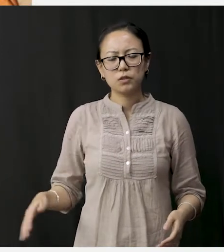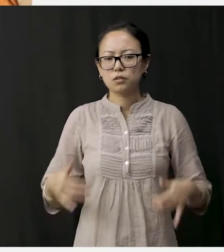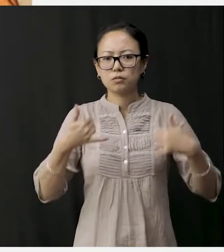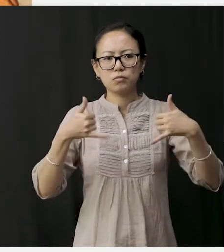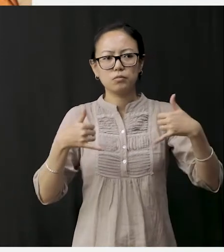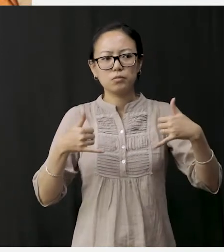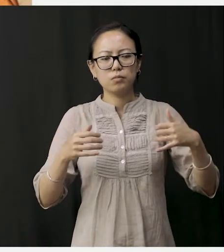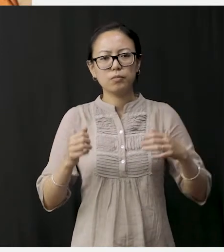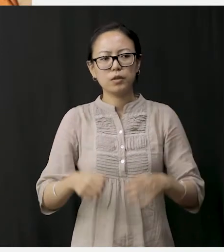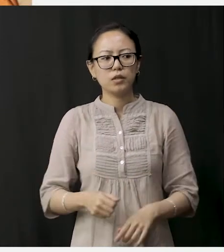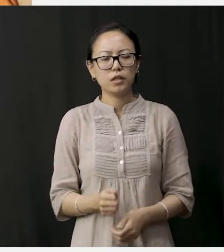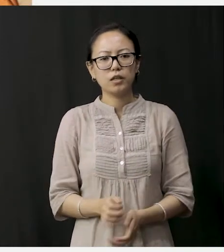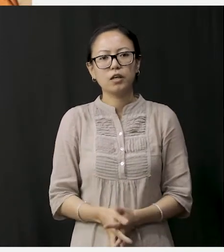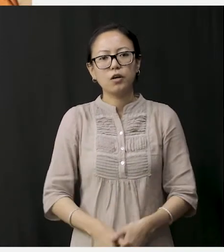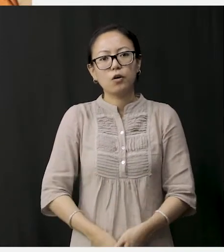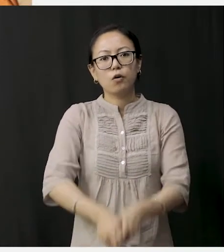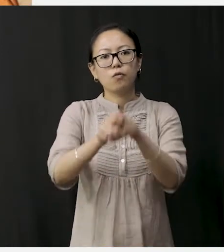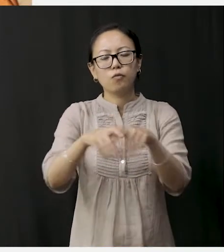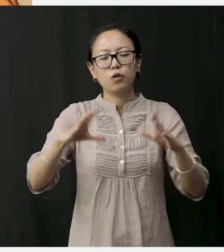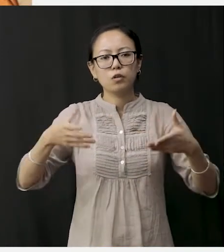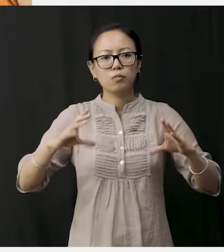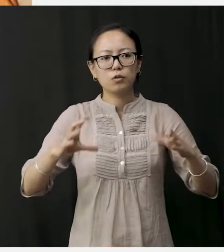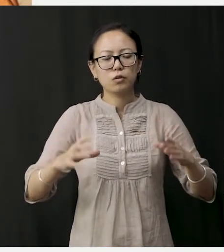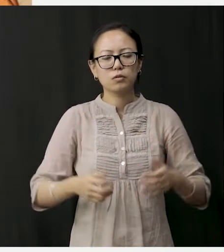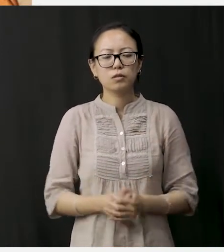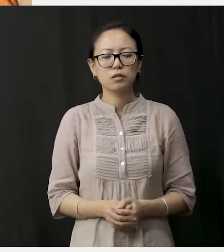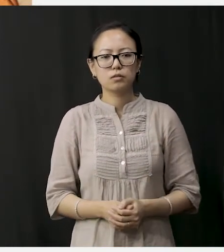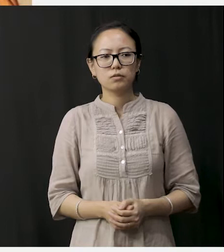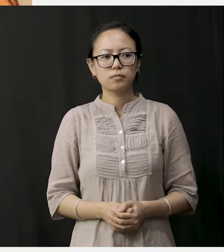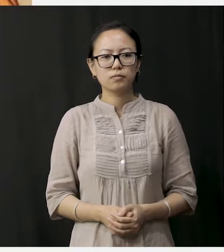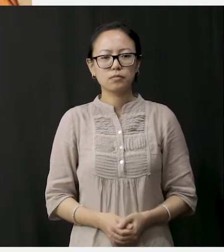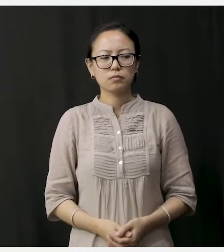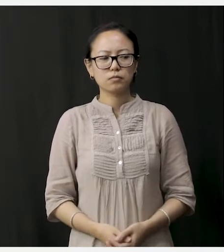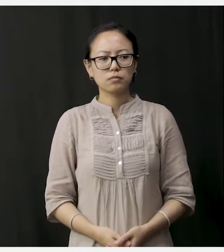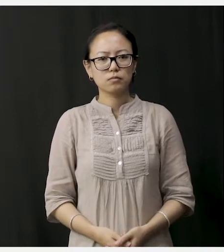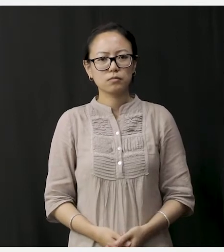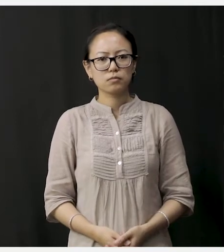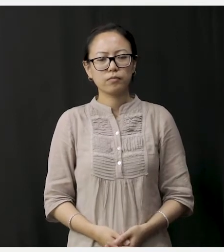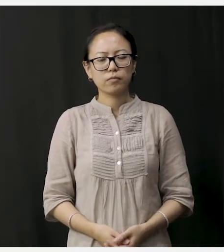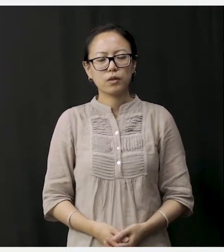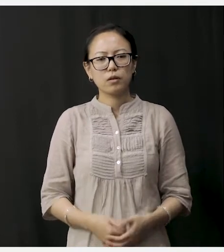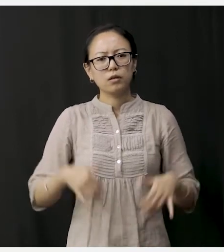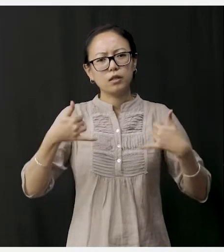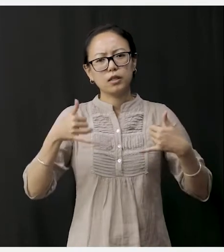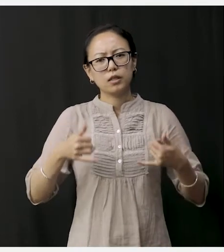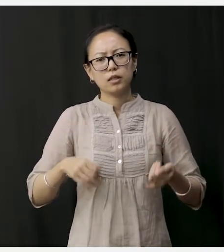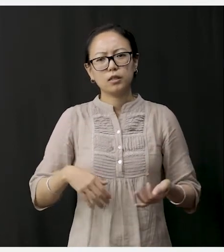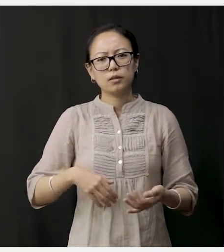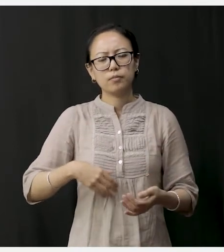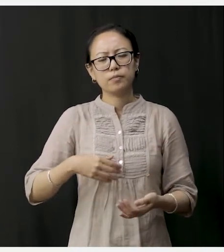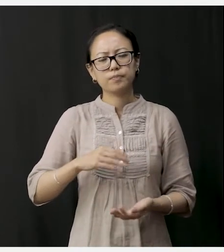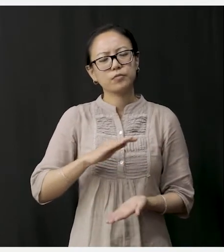friends, but his other friends, they chose some other games, okay? Now after this game, they were so